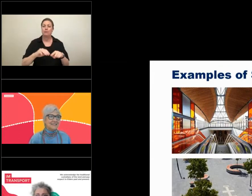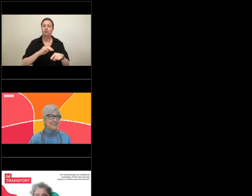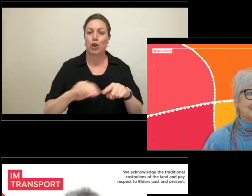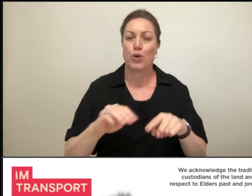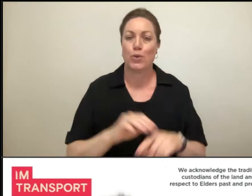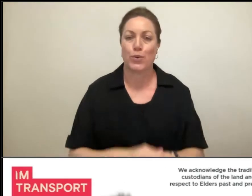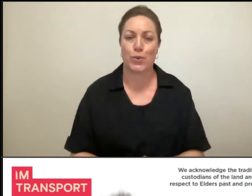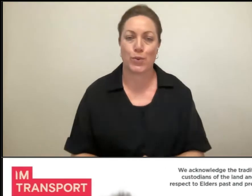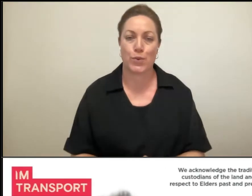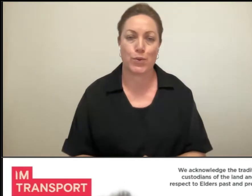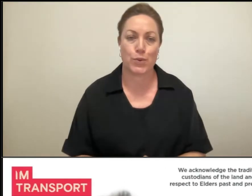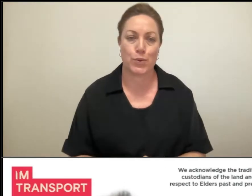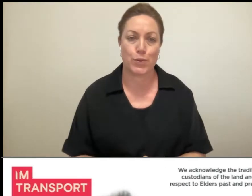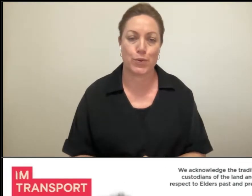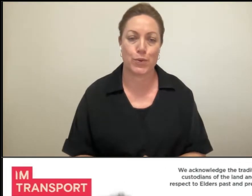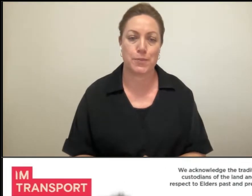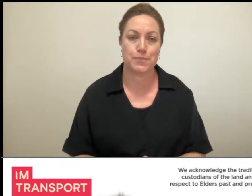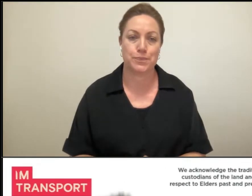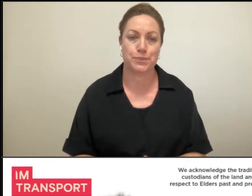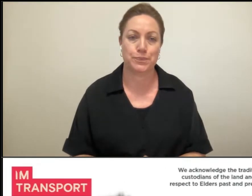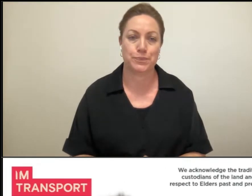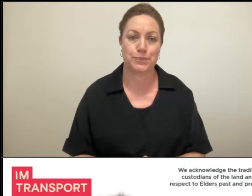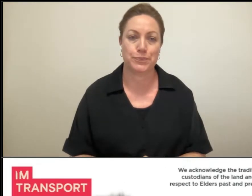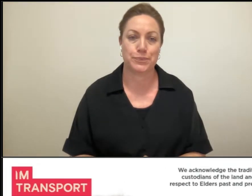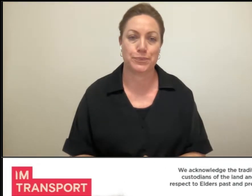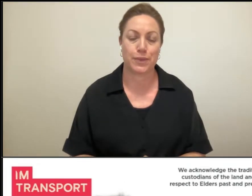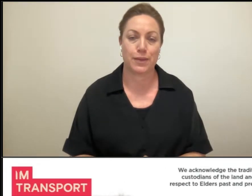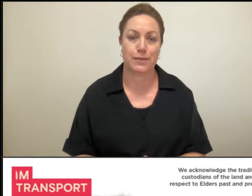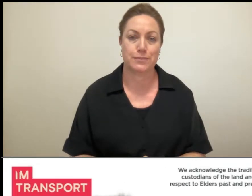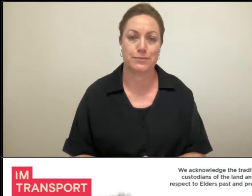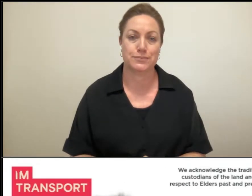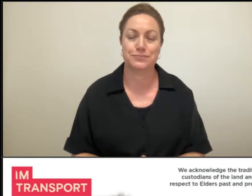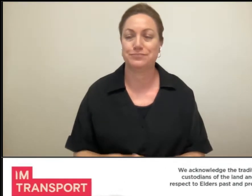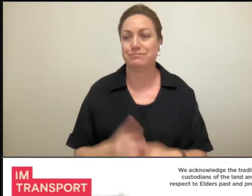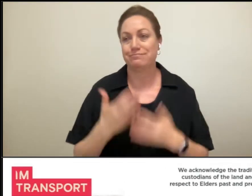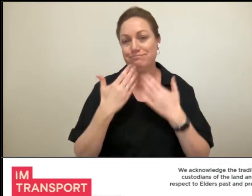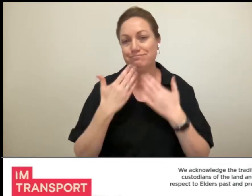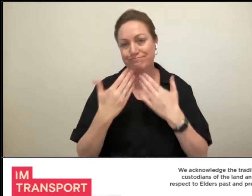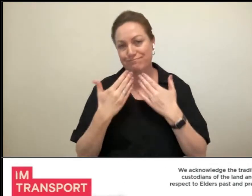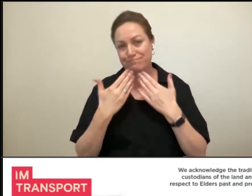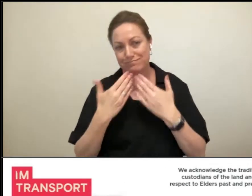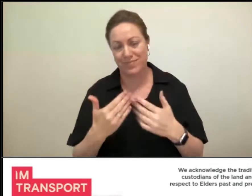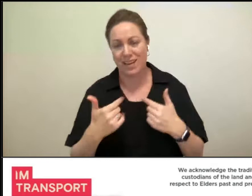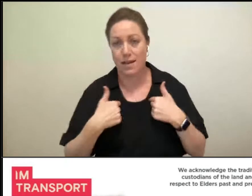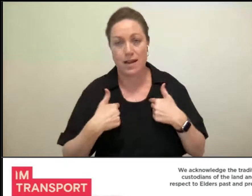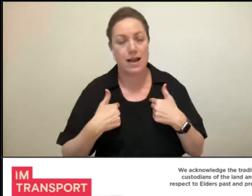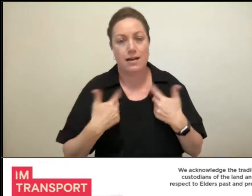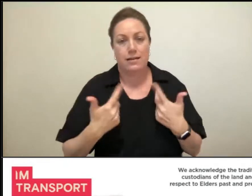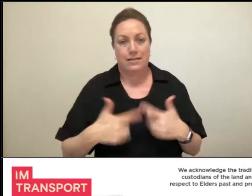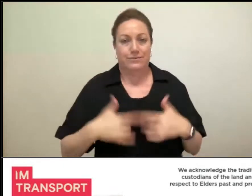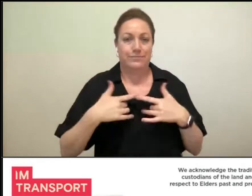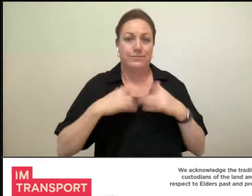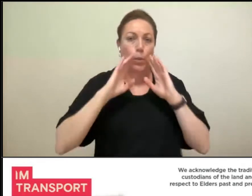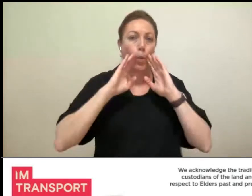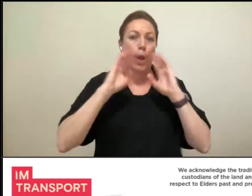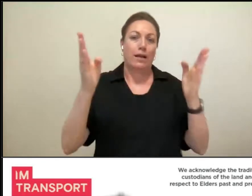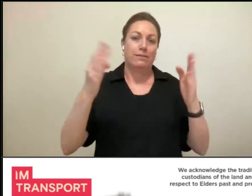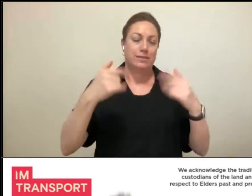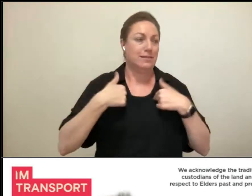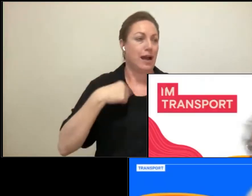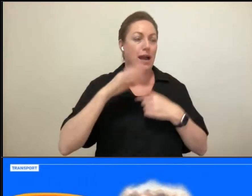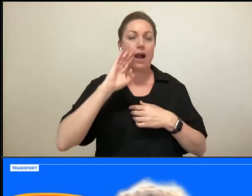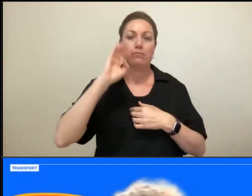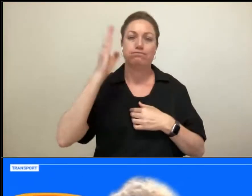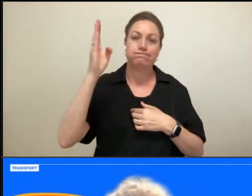End of slide. Thanks, Amanda. Katie, it is wonderful to have the opportunity to speak with you and share